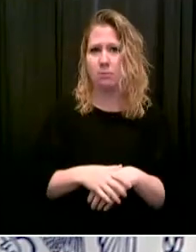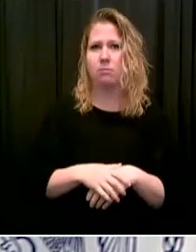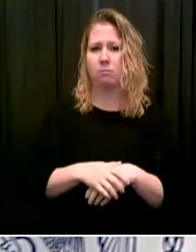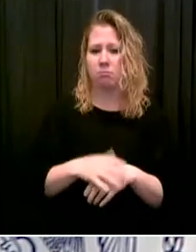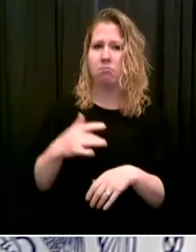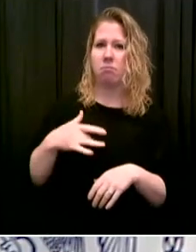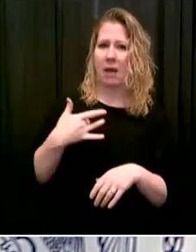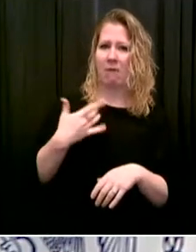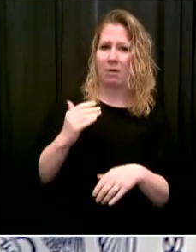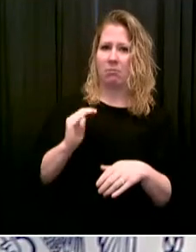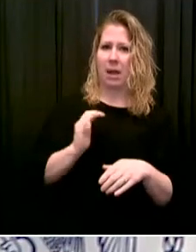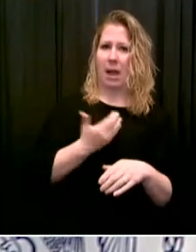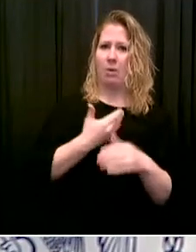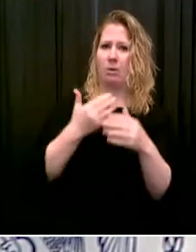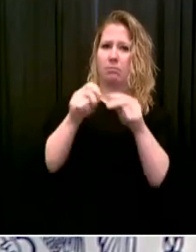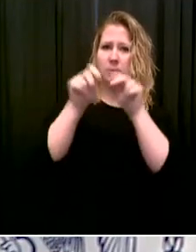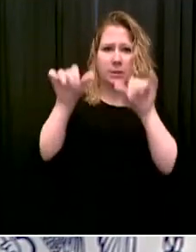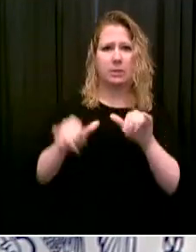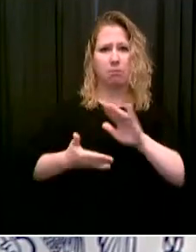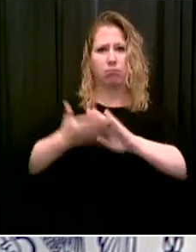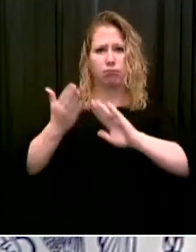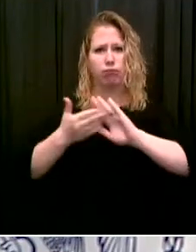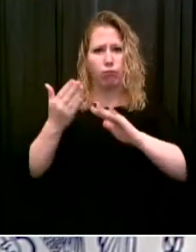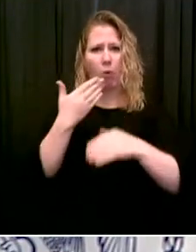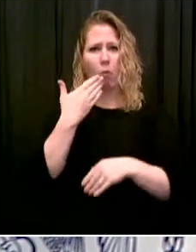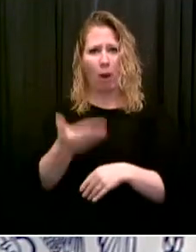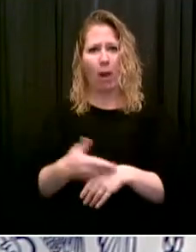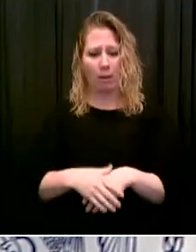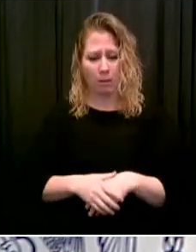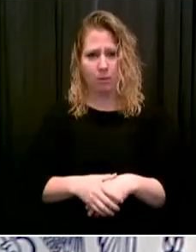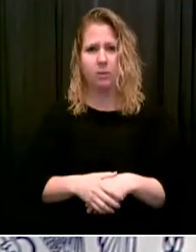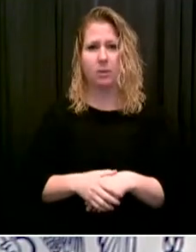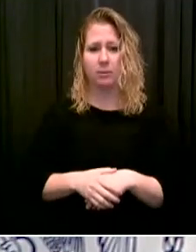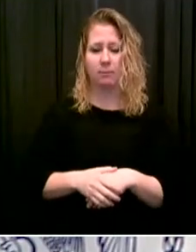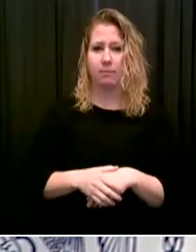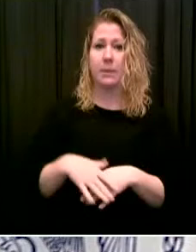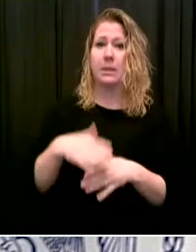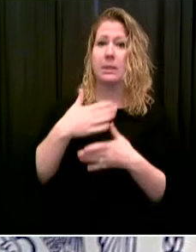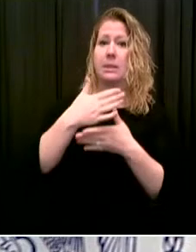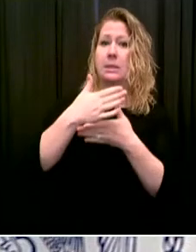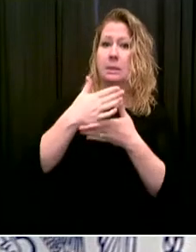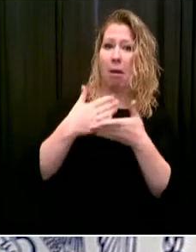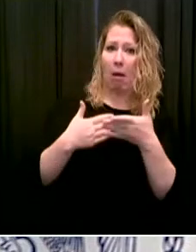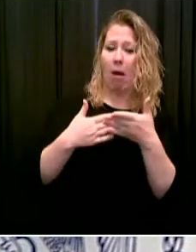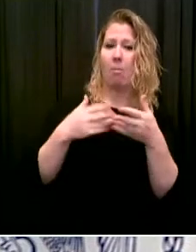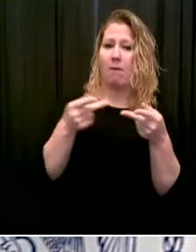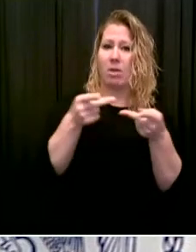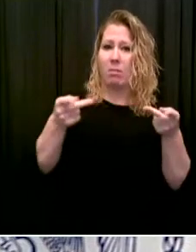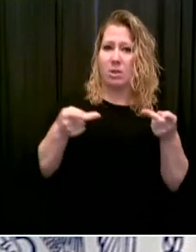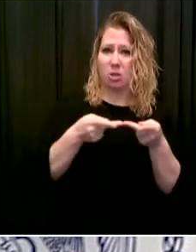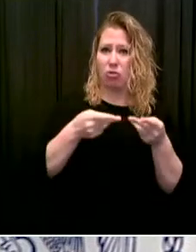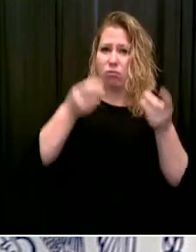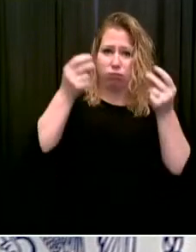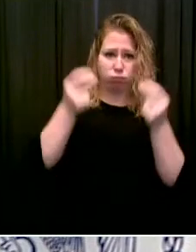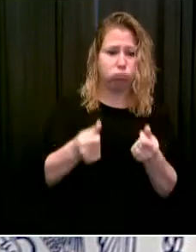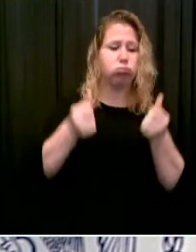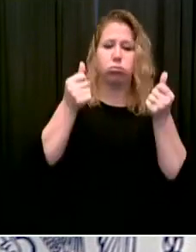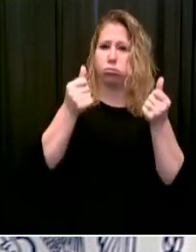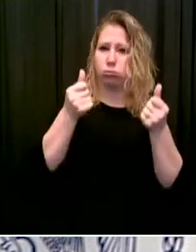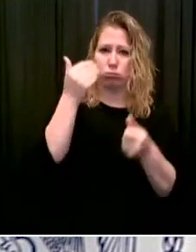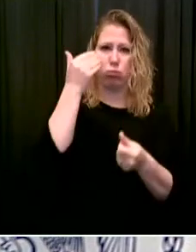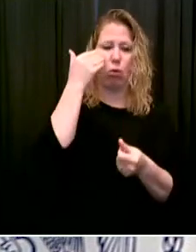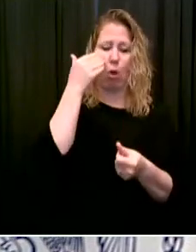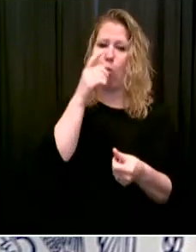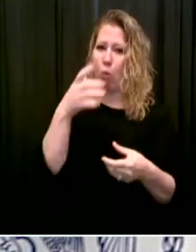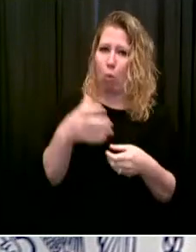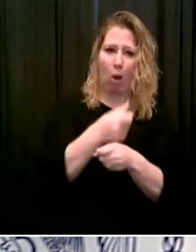Some races, some of the council races got decided outright. No need for further counting. Others,